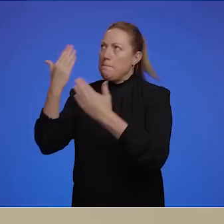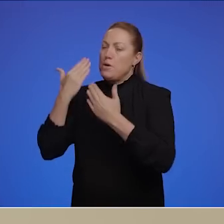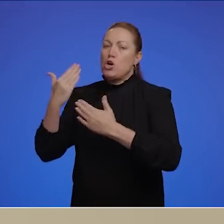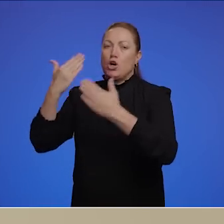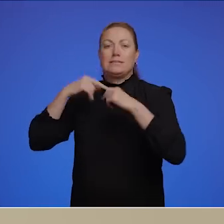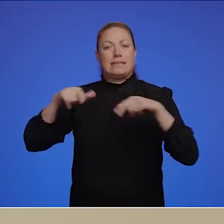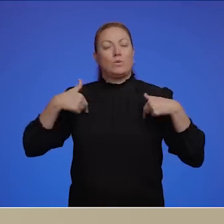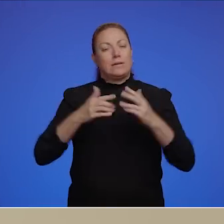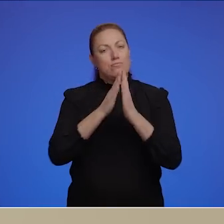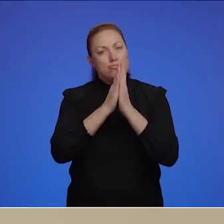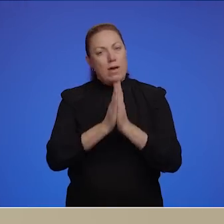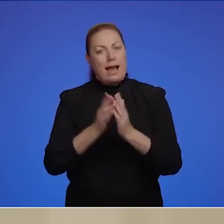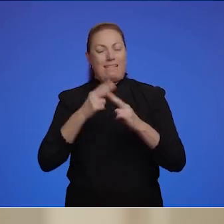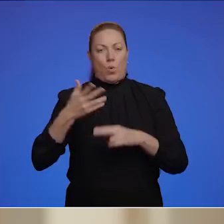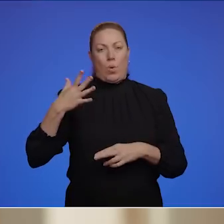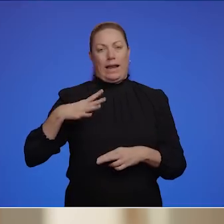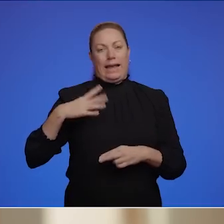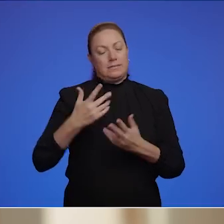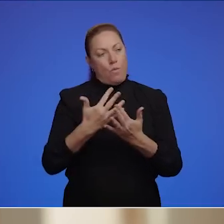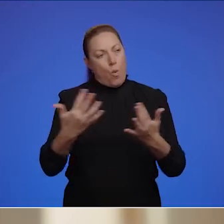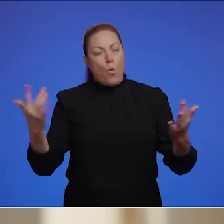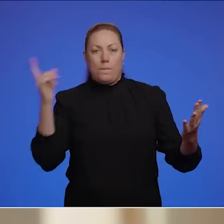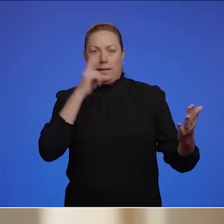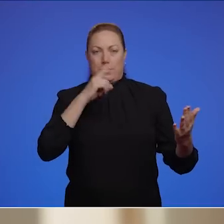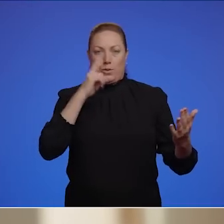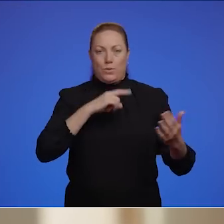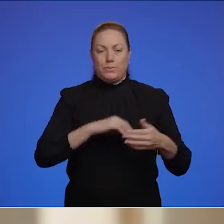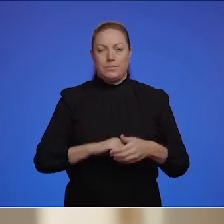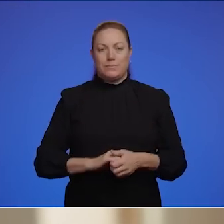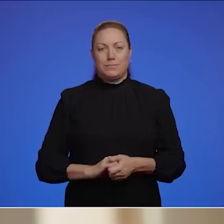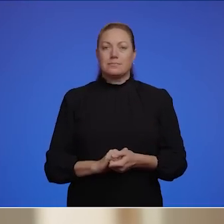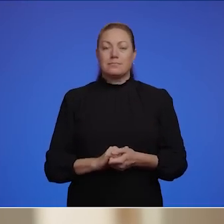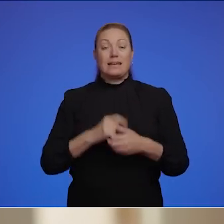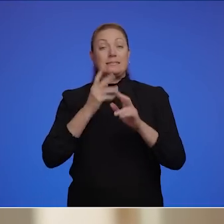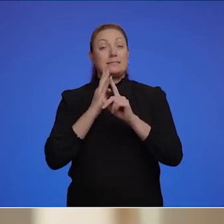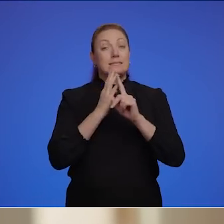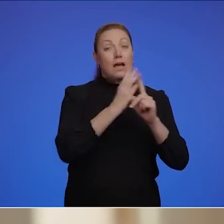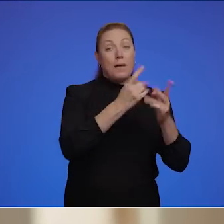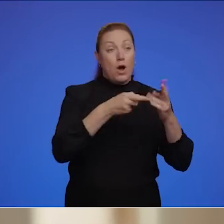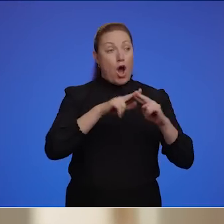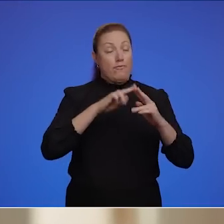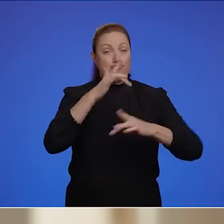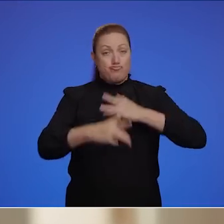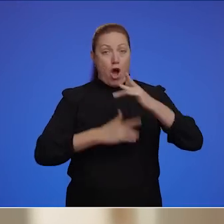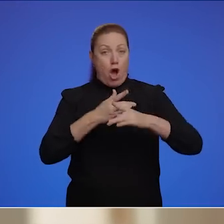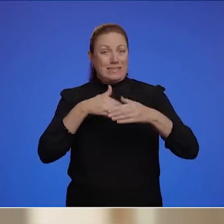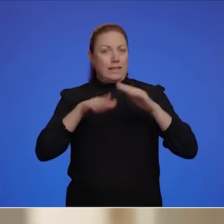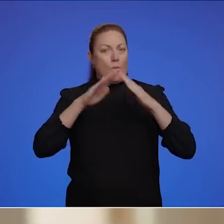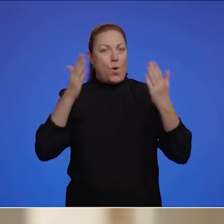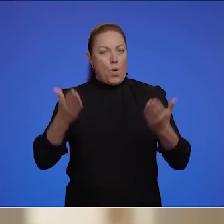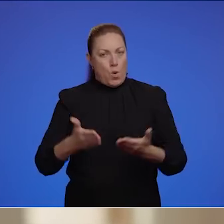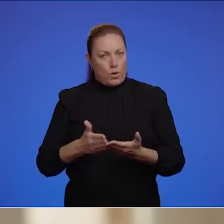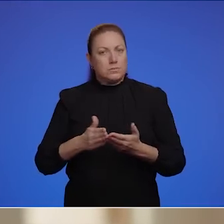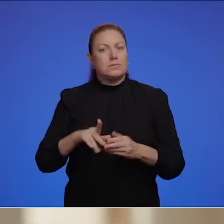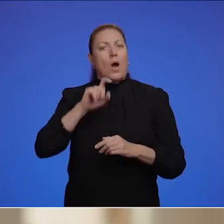we pray for the needs of all people. That the disciples of Christ in every land draw life from the blood of